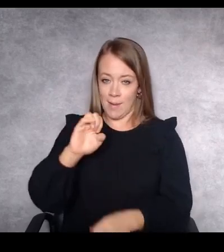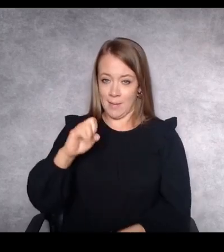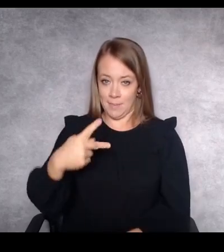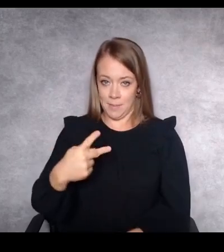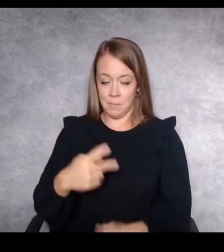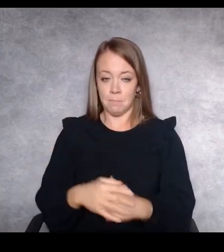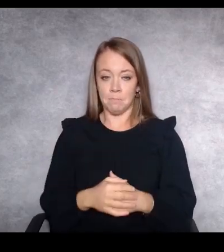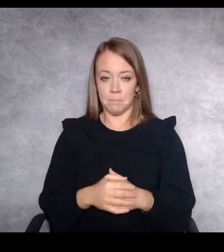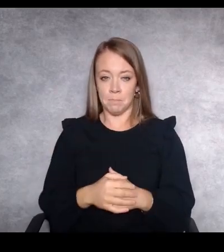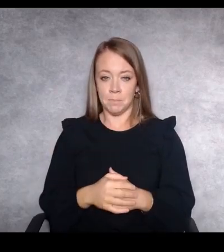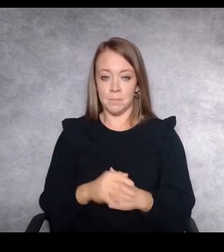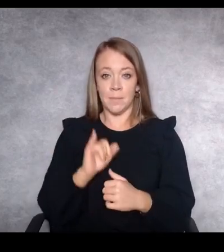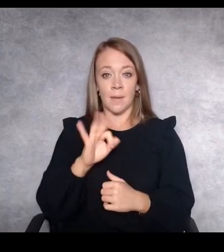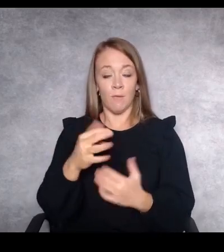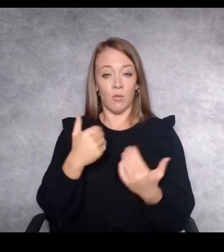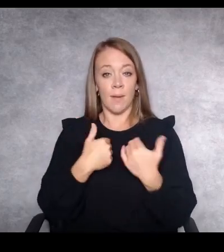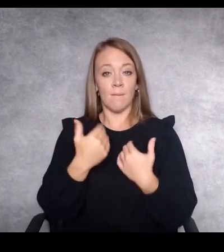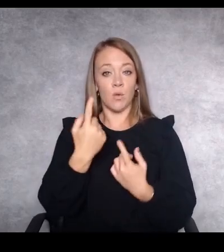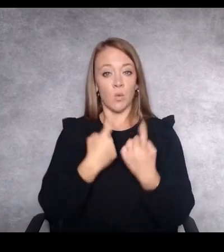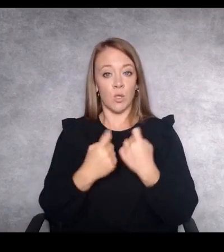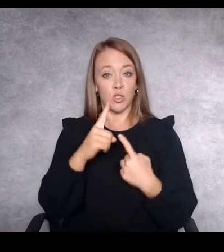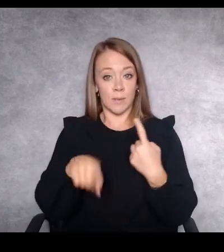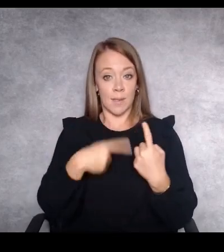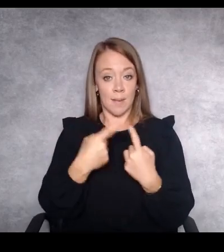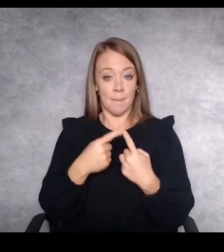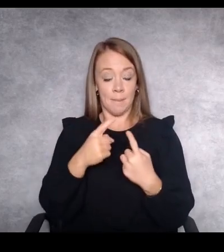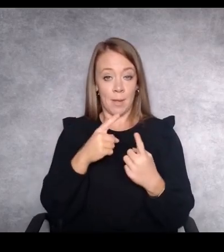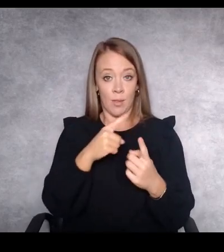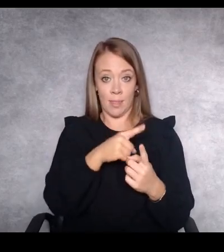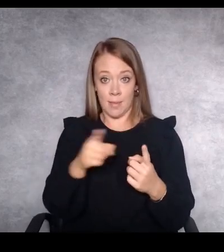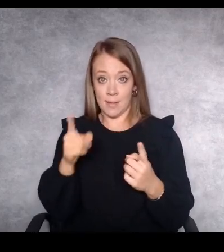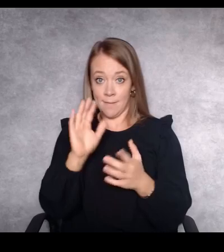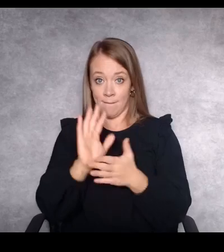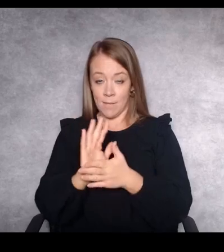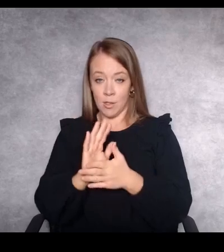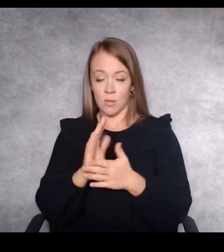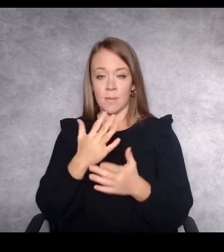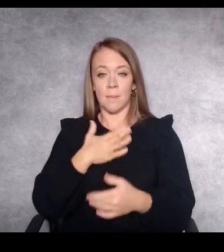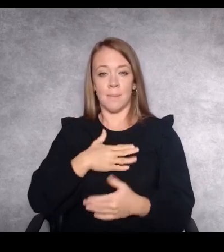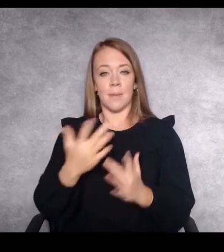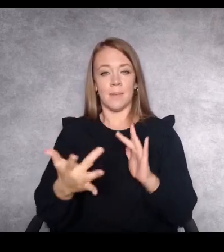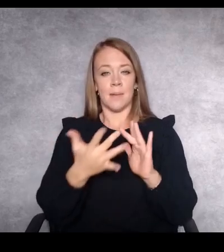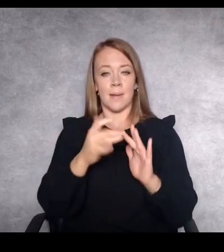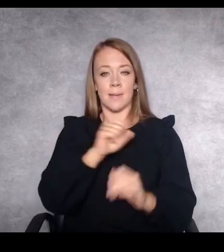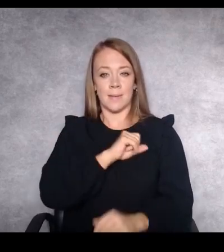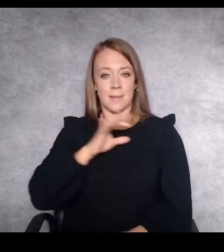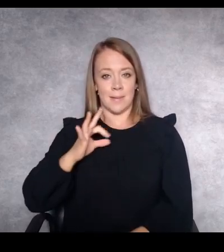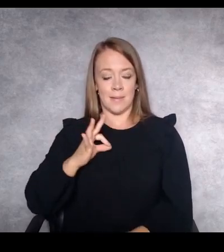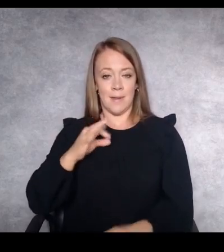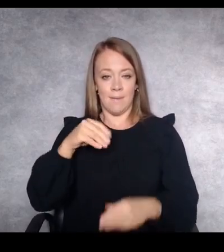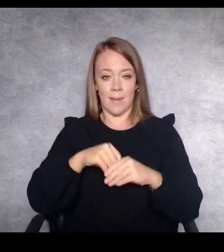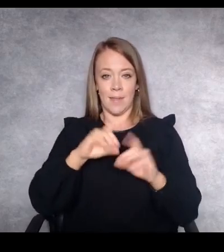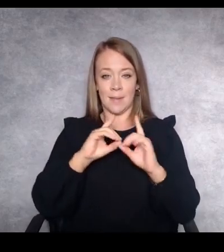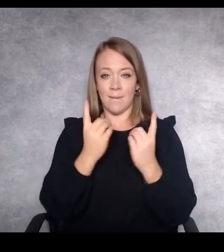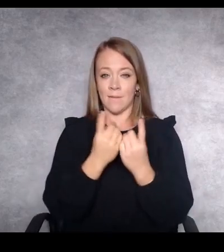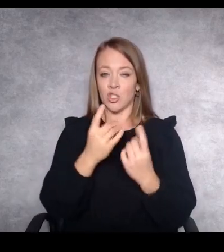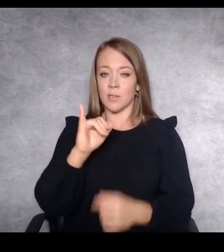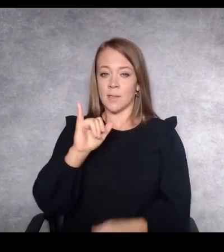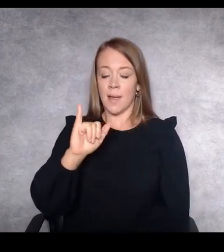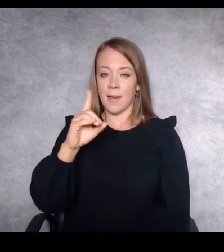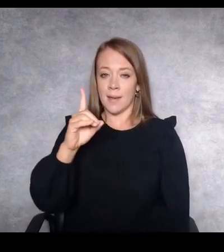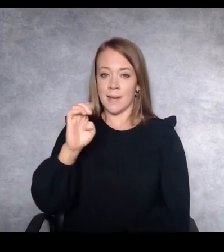IEP. If you have any questions regarding this series, please contact staff in the Division of